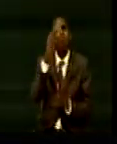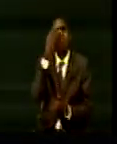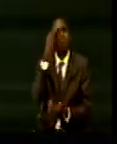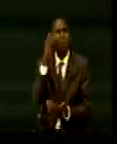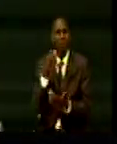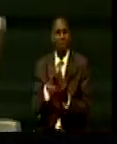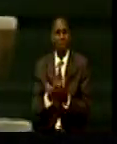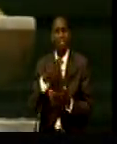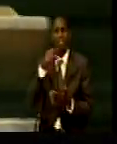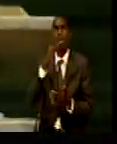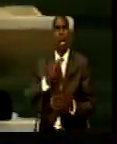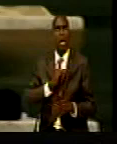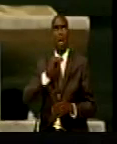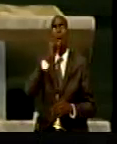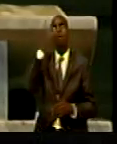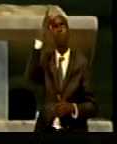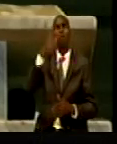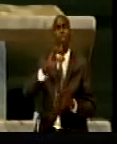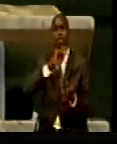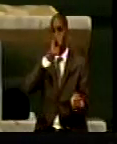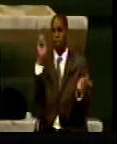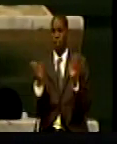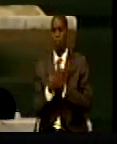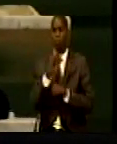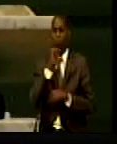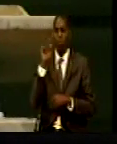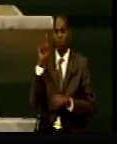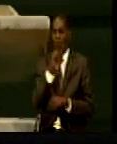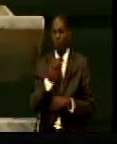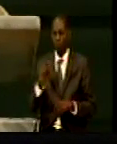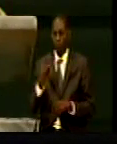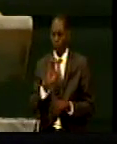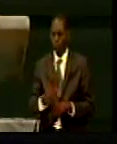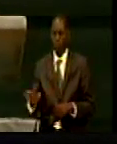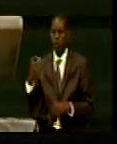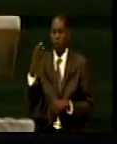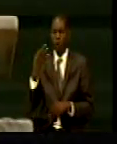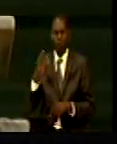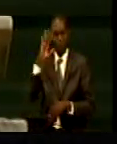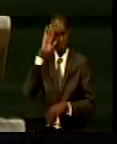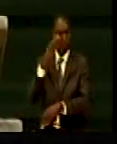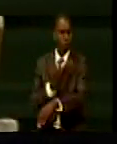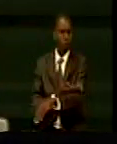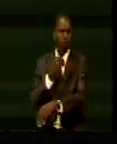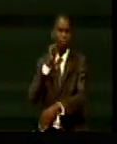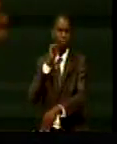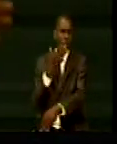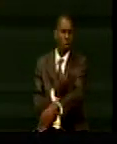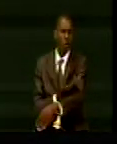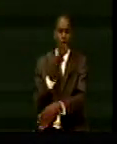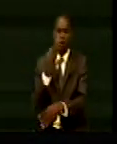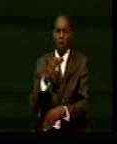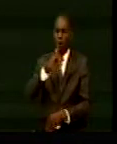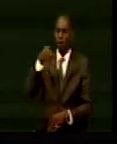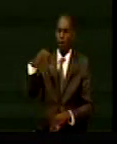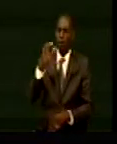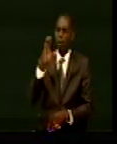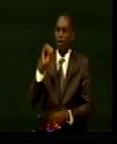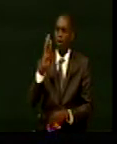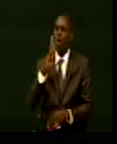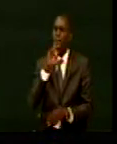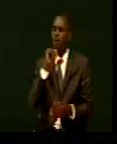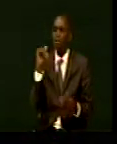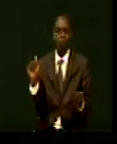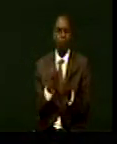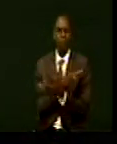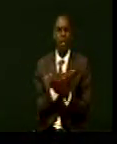God, I change not. Therefore, the children, the sons and daughters of Jacob are not consumed. How do you know that?